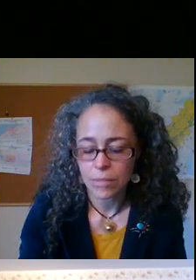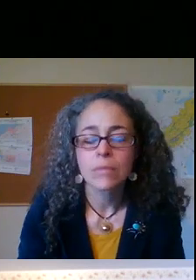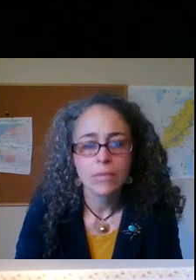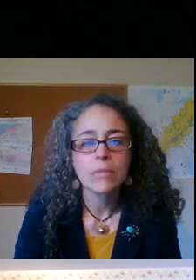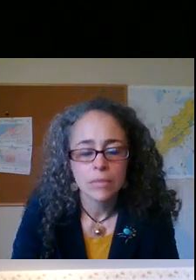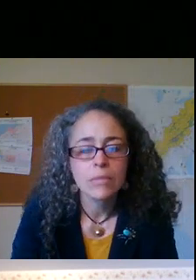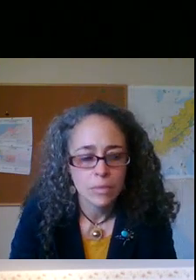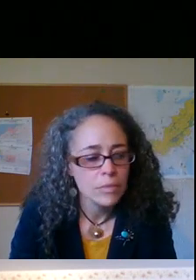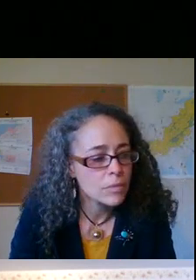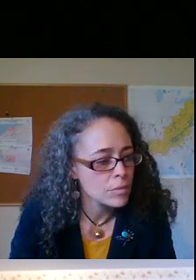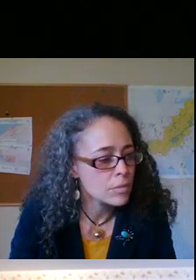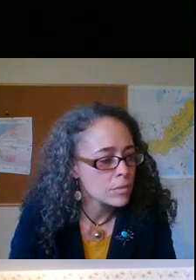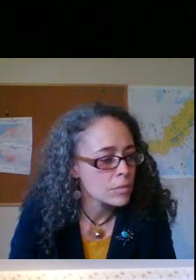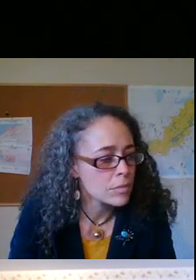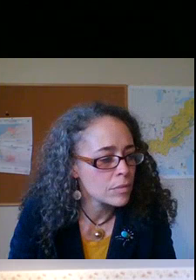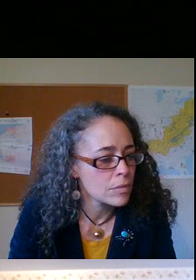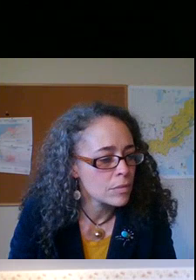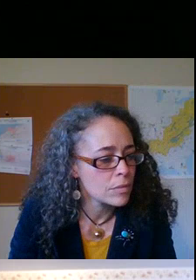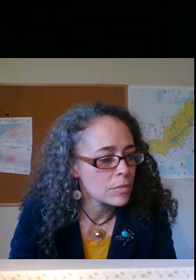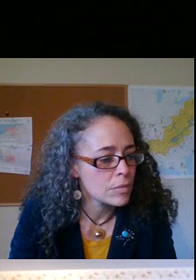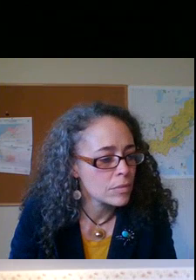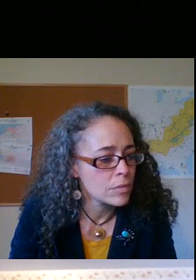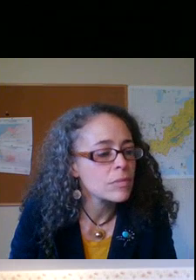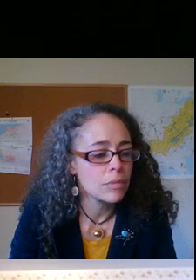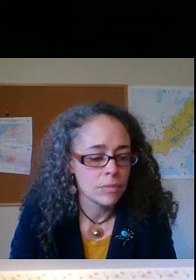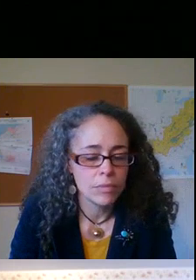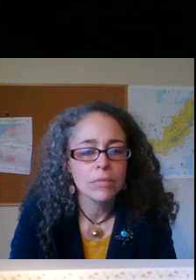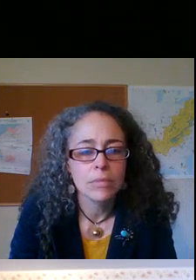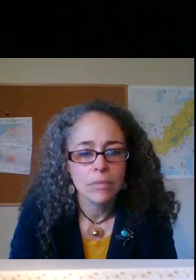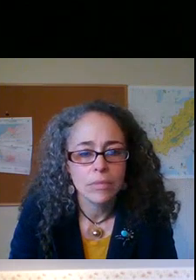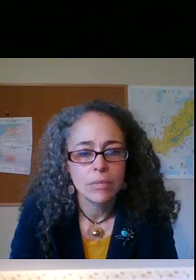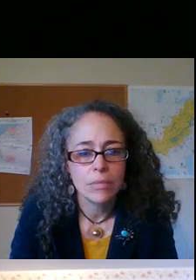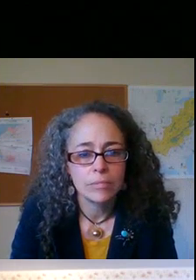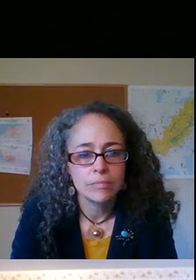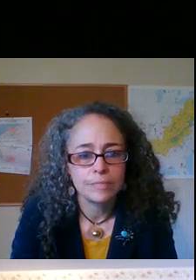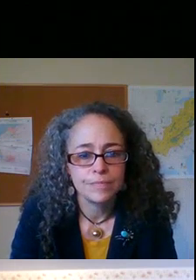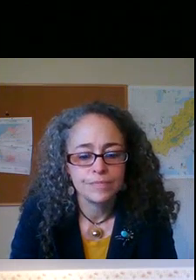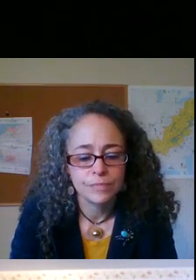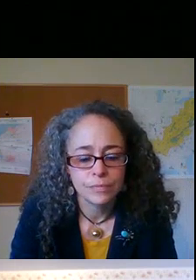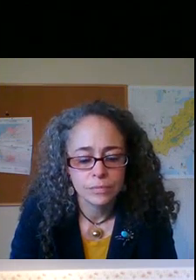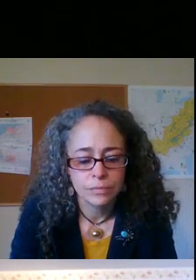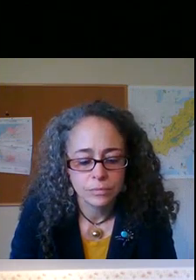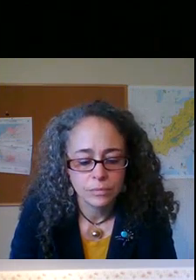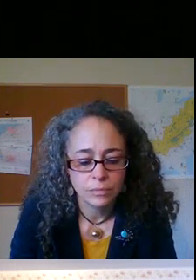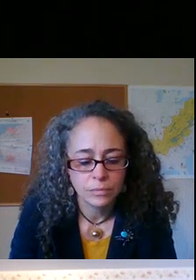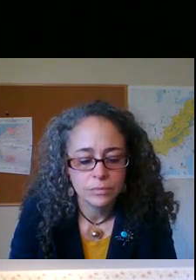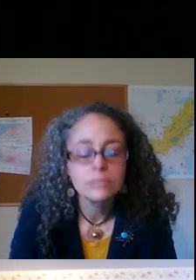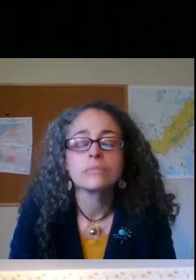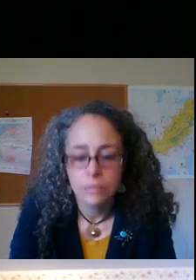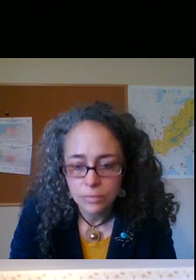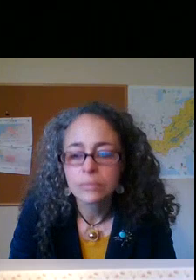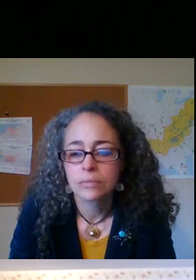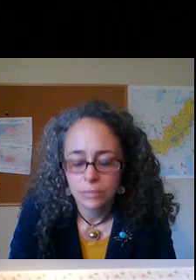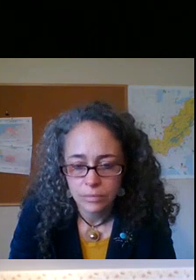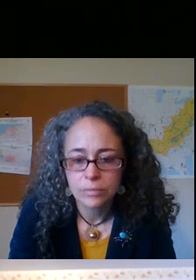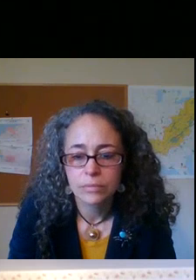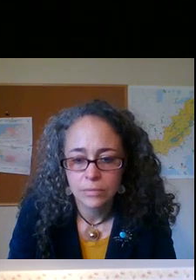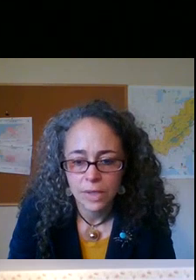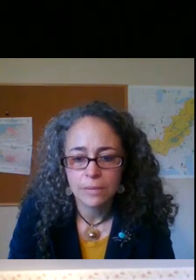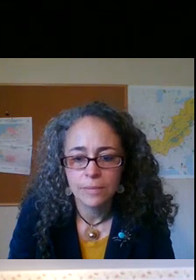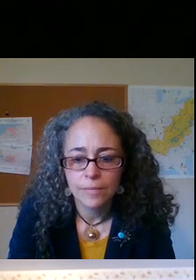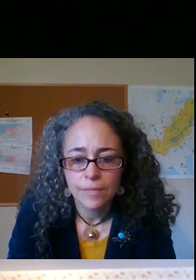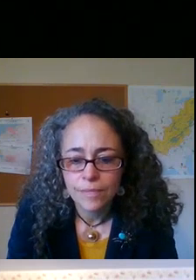parks, especially during and after COVID. Been working with Alfred State College and Alfred University as